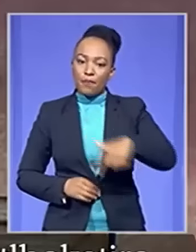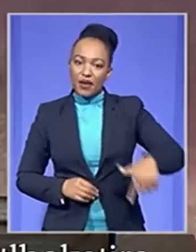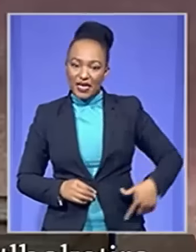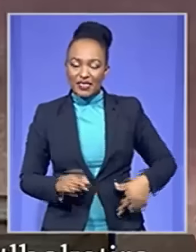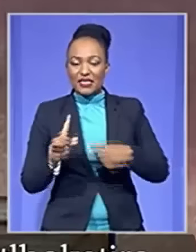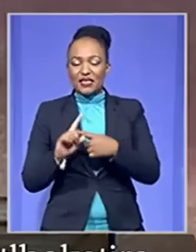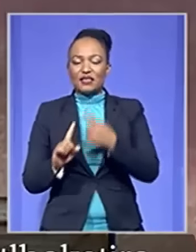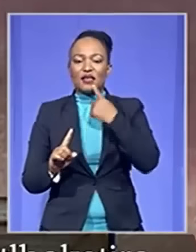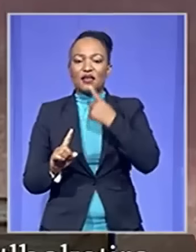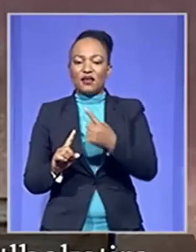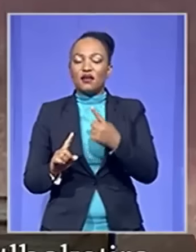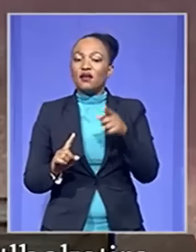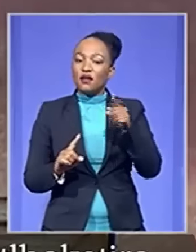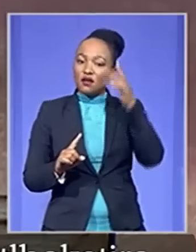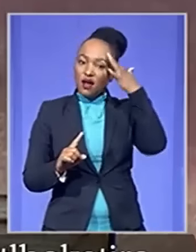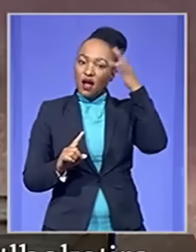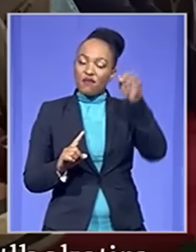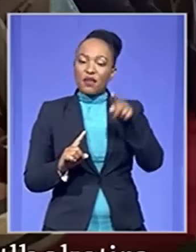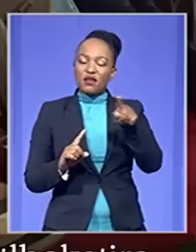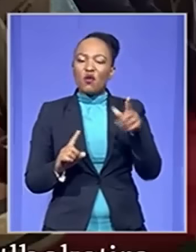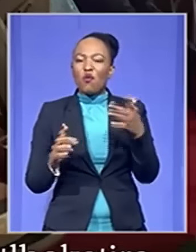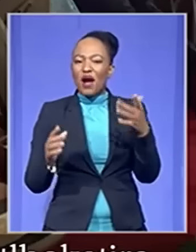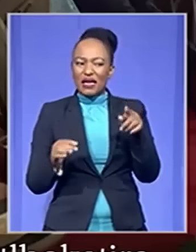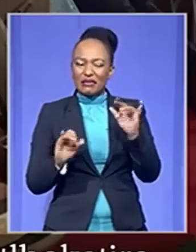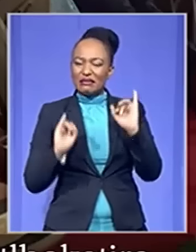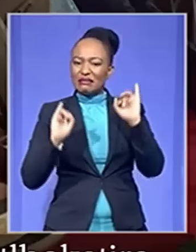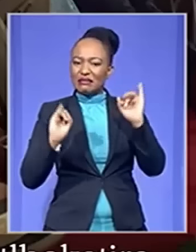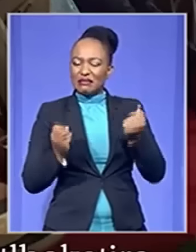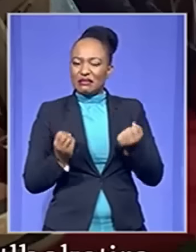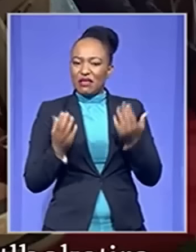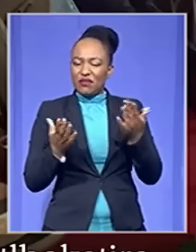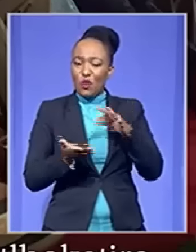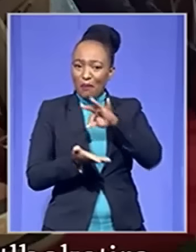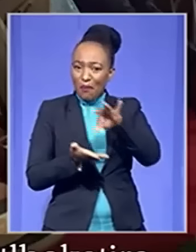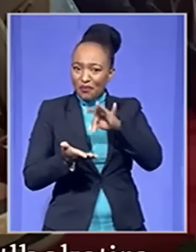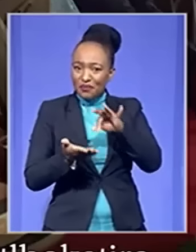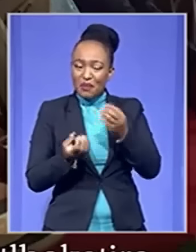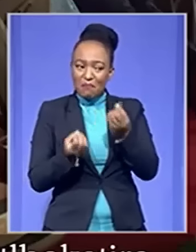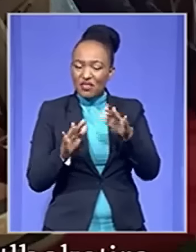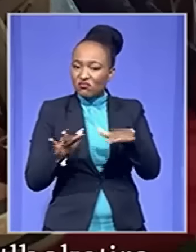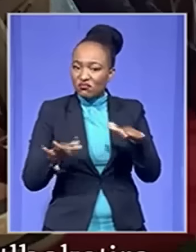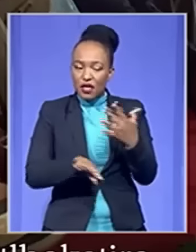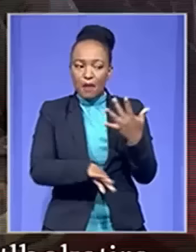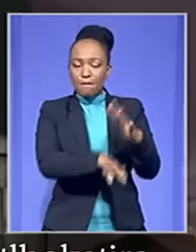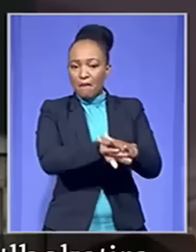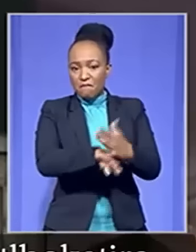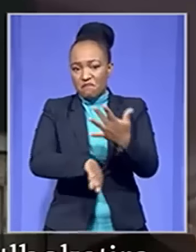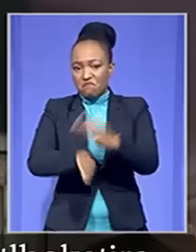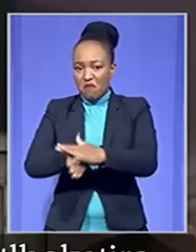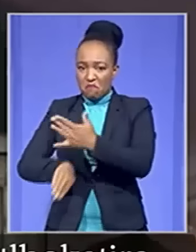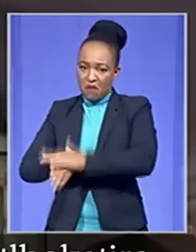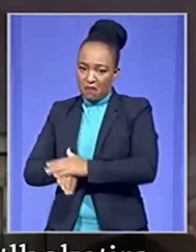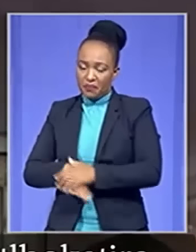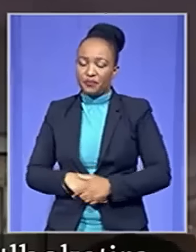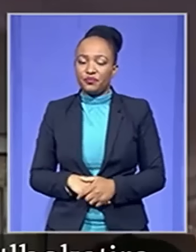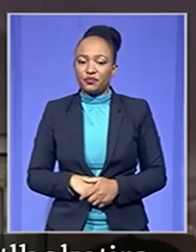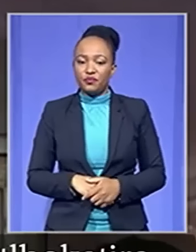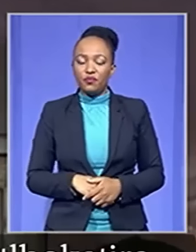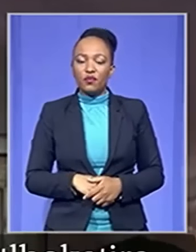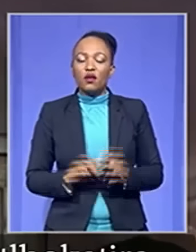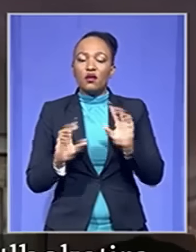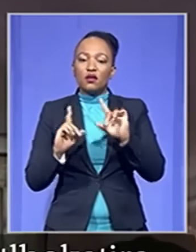lebeletse gape ditiragalo tsa botlhole mo dijong tseo di fitileng ka matshelo a bana. The Department of COCTA, Minister